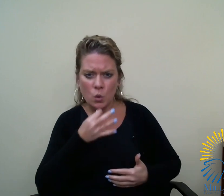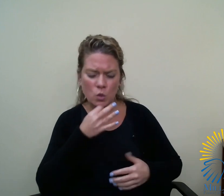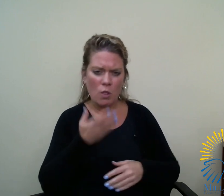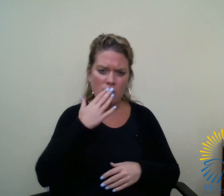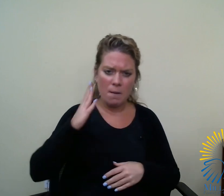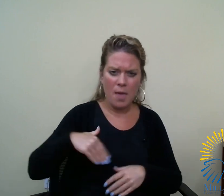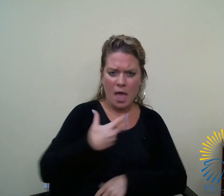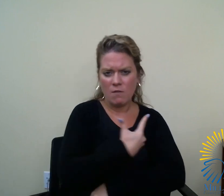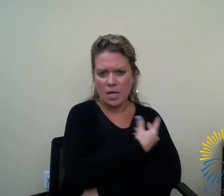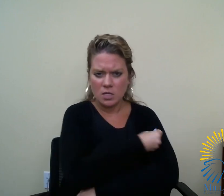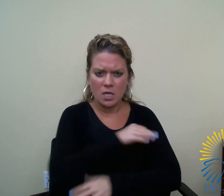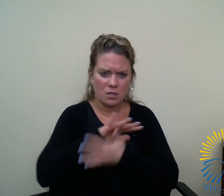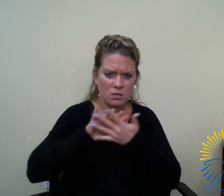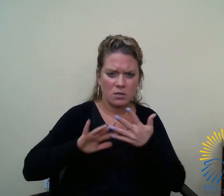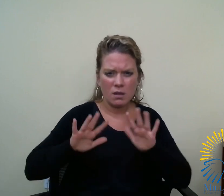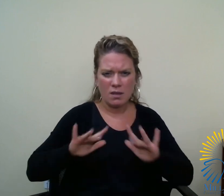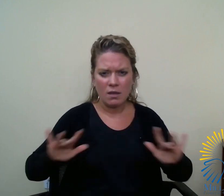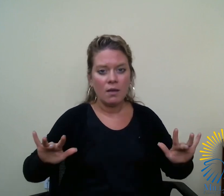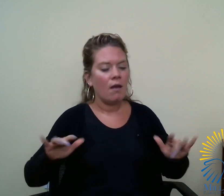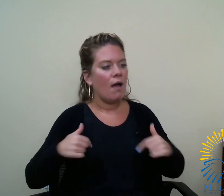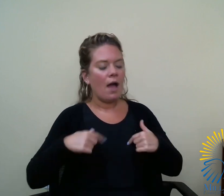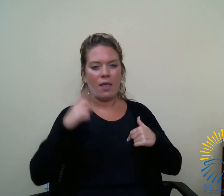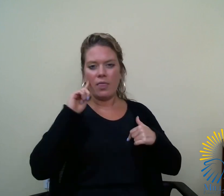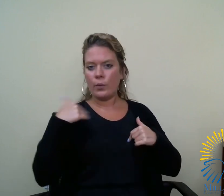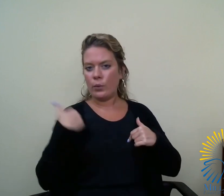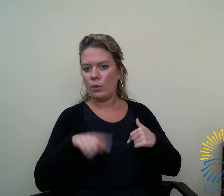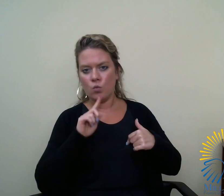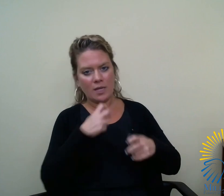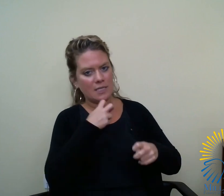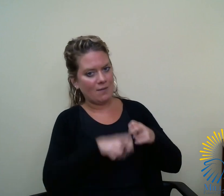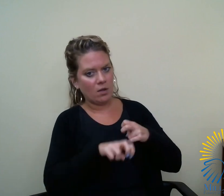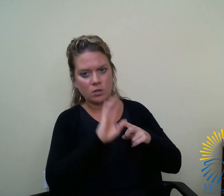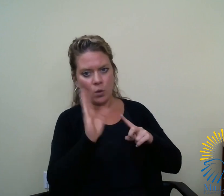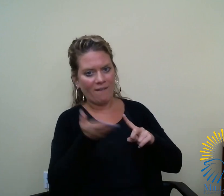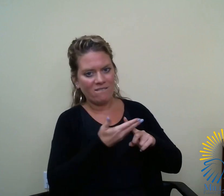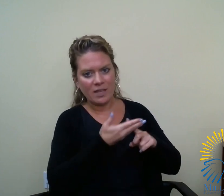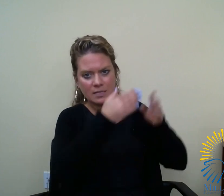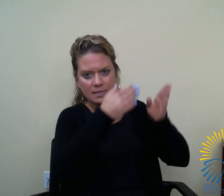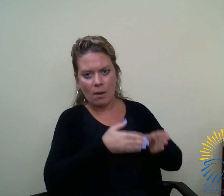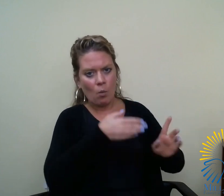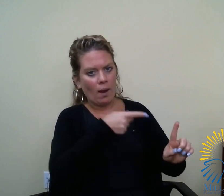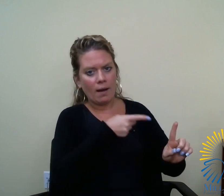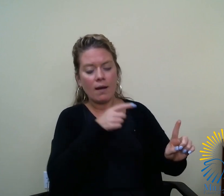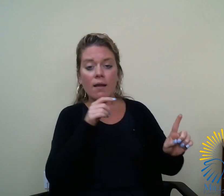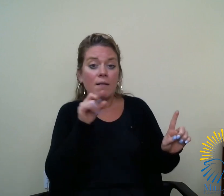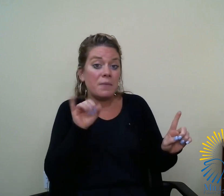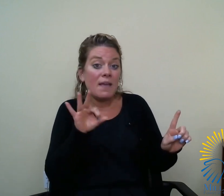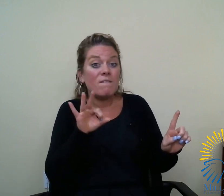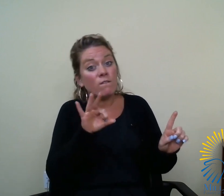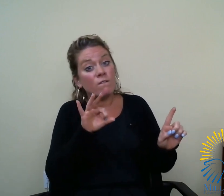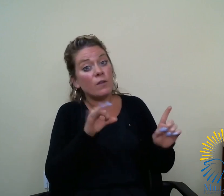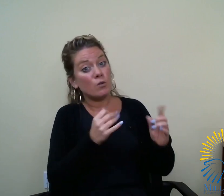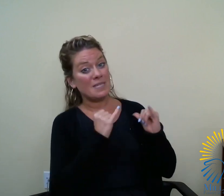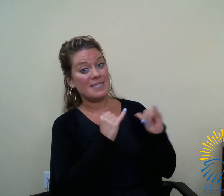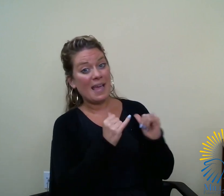vaccines. And I think it's very, very difficult, I think, to convince someone when they, even if you do speak the